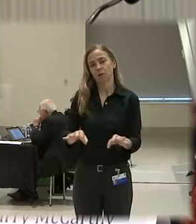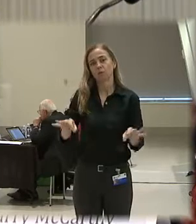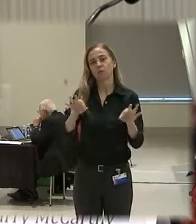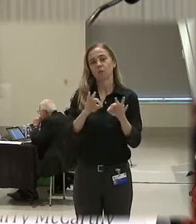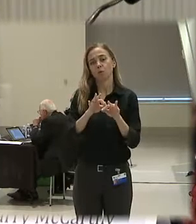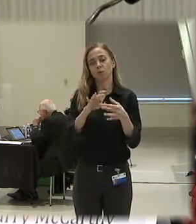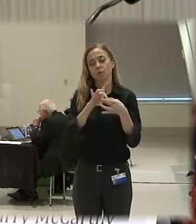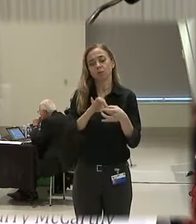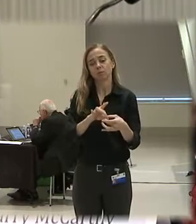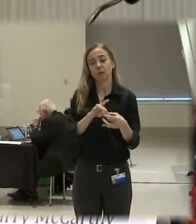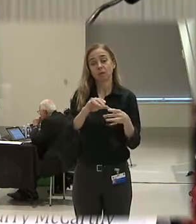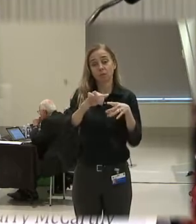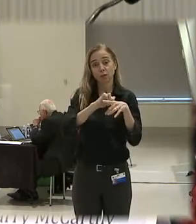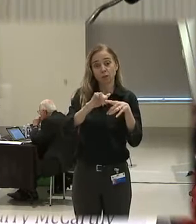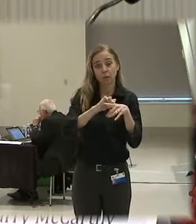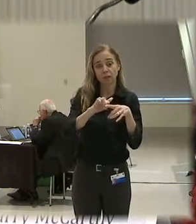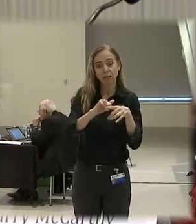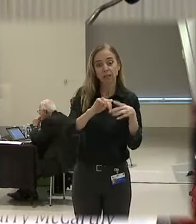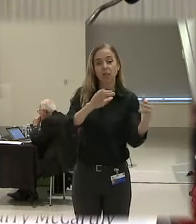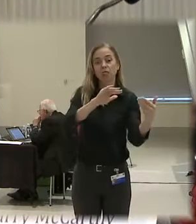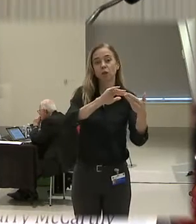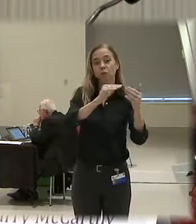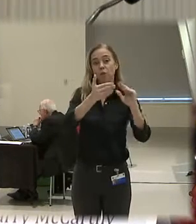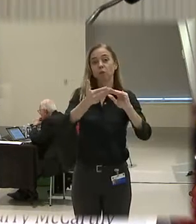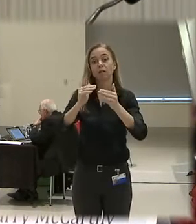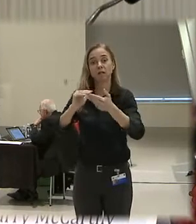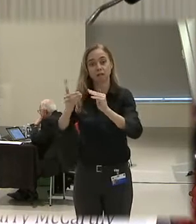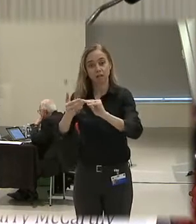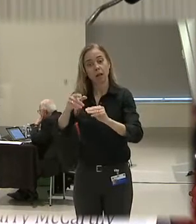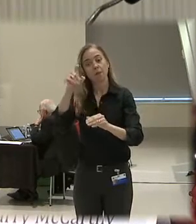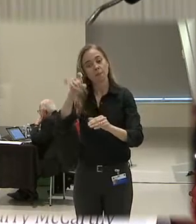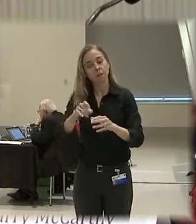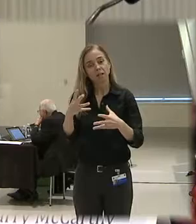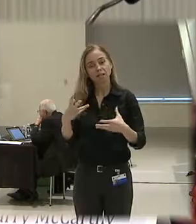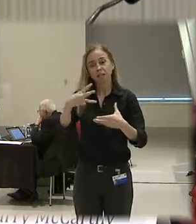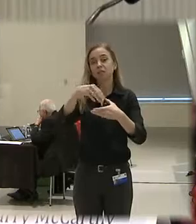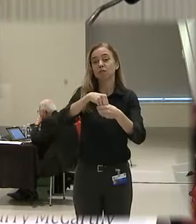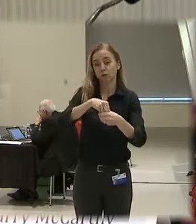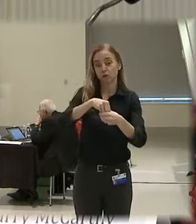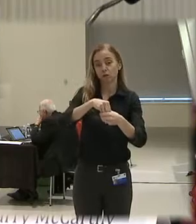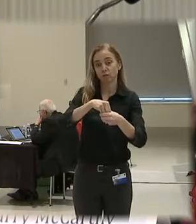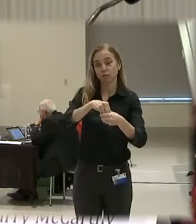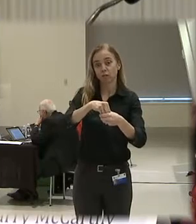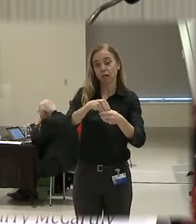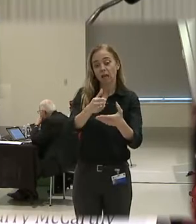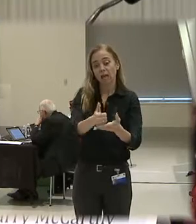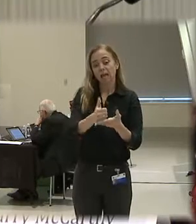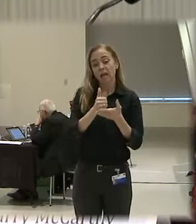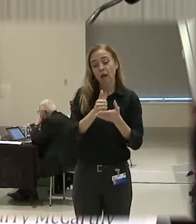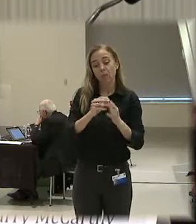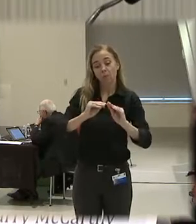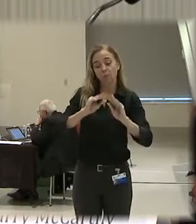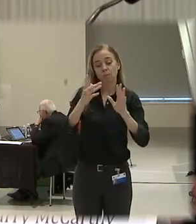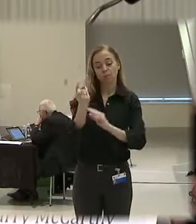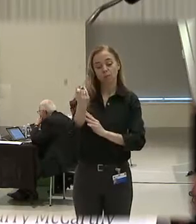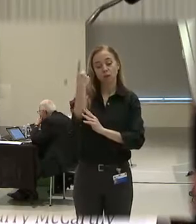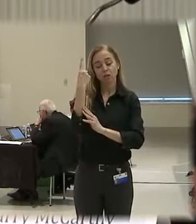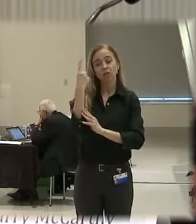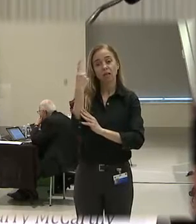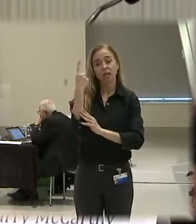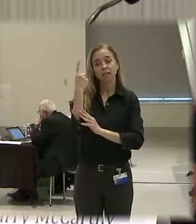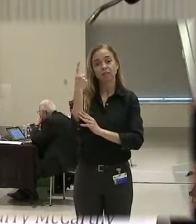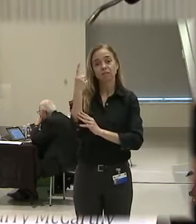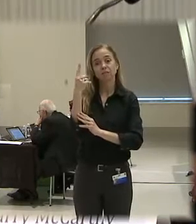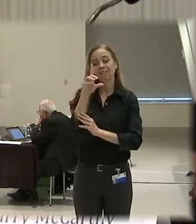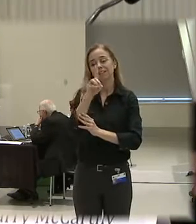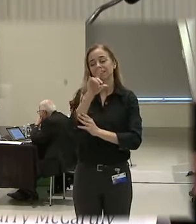that training has to be your community. The communities need to be involved in that training and helping you better understand the dynamics